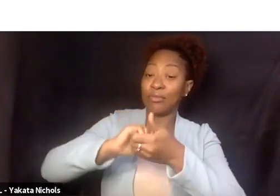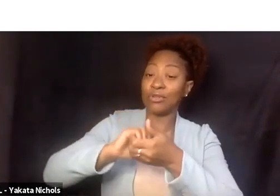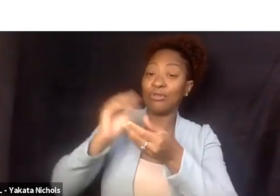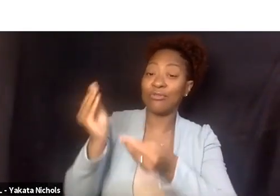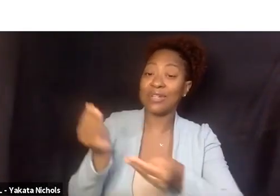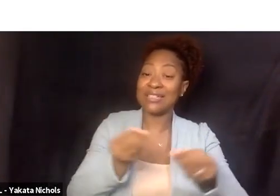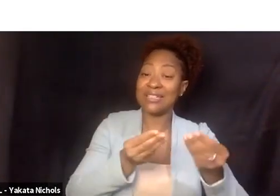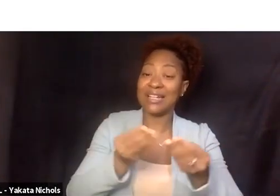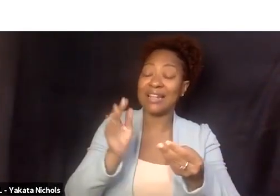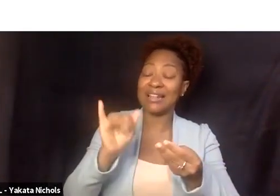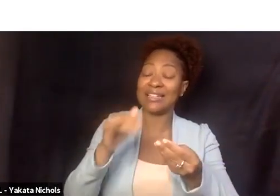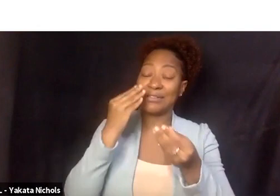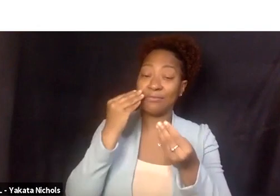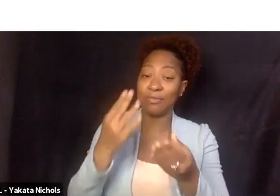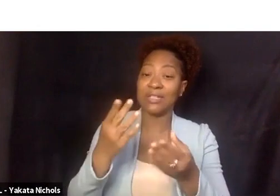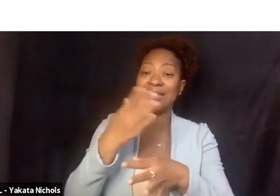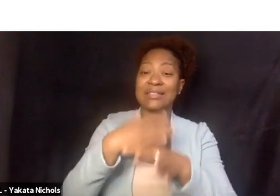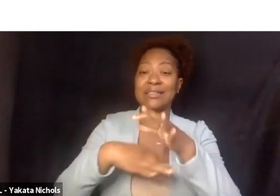this.